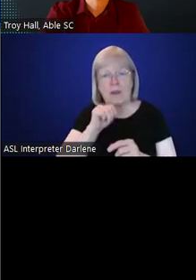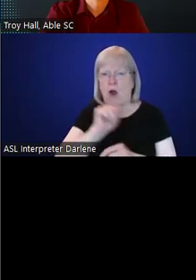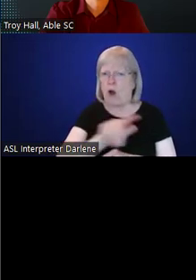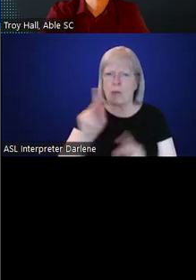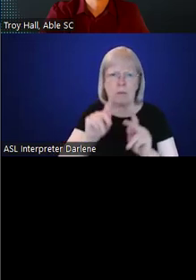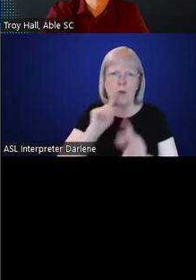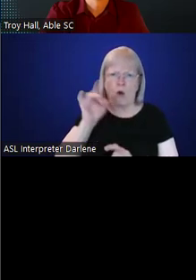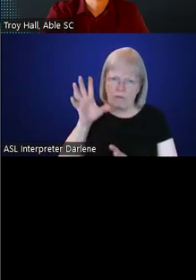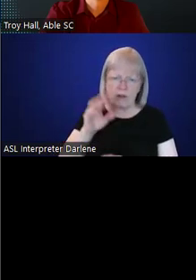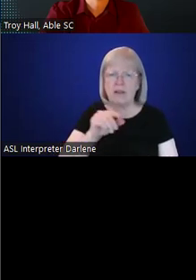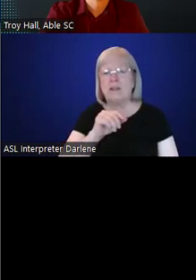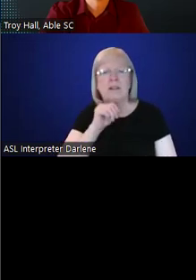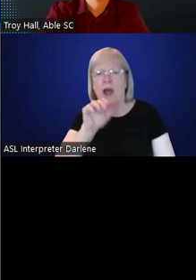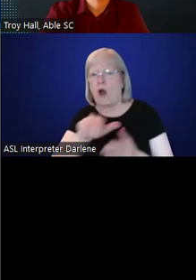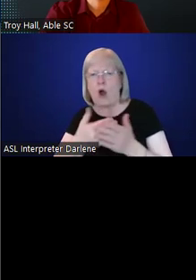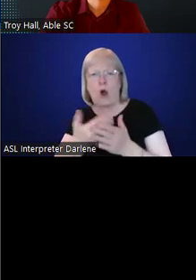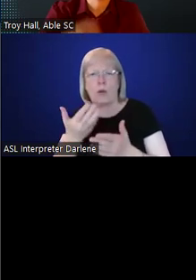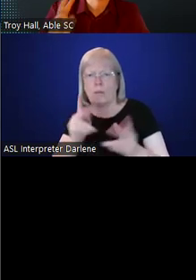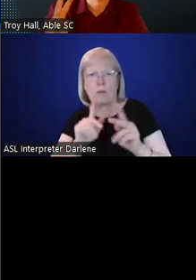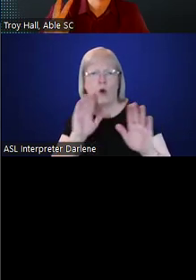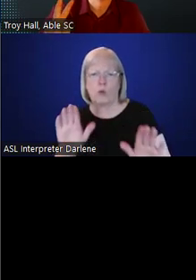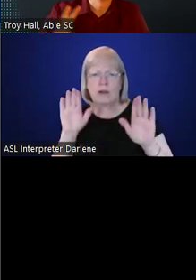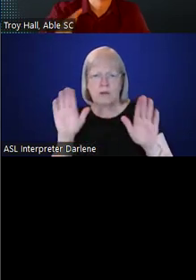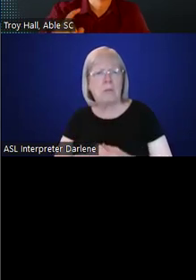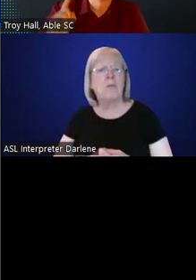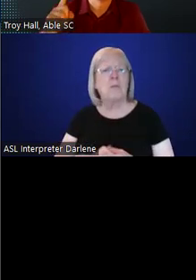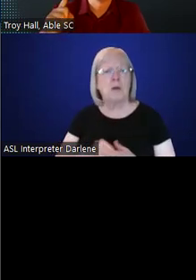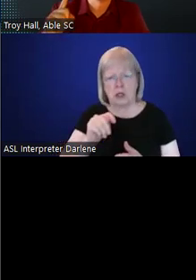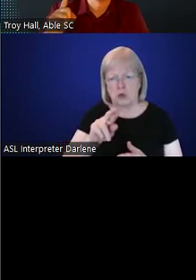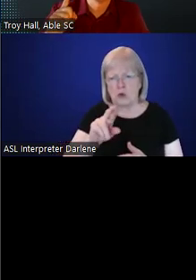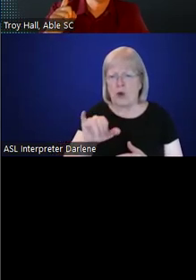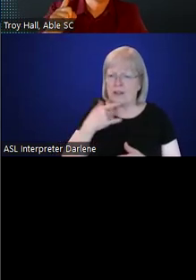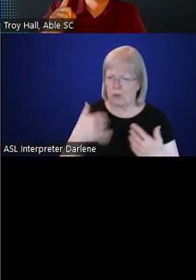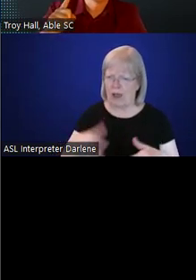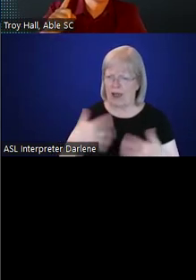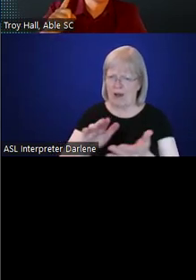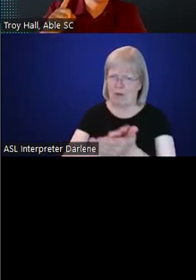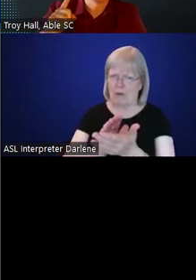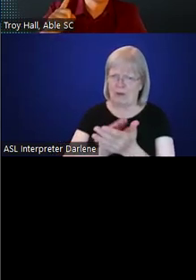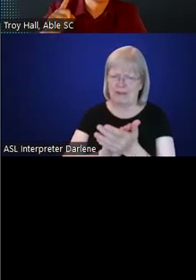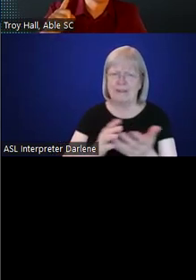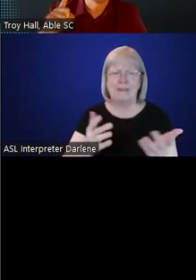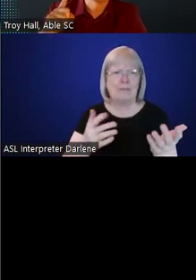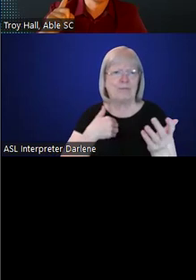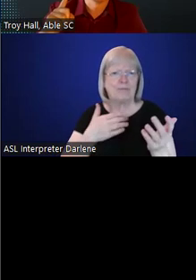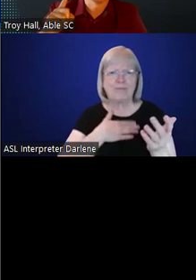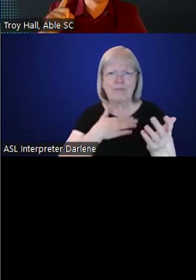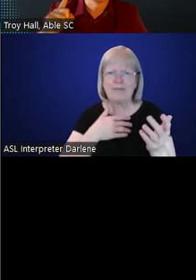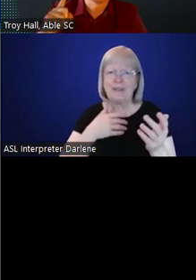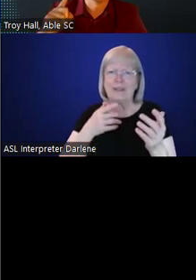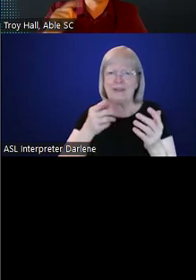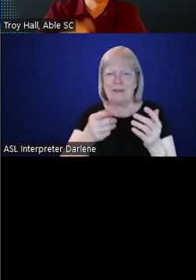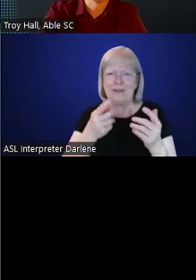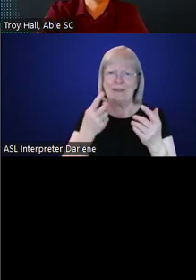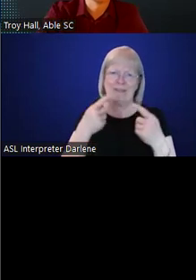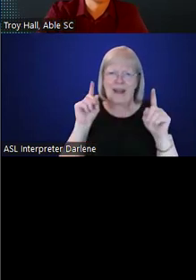people. Oh my gosh. Okay, well, double kudos to you first for being the first person to break the verbal silence. I